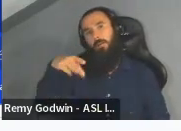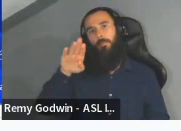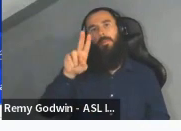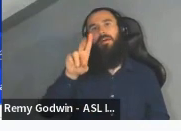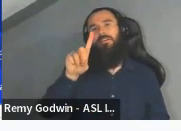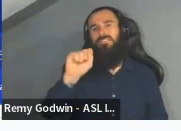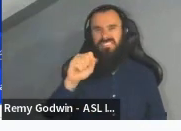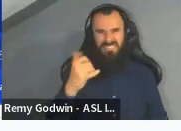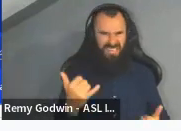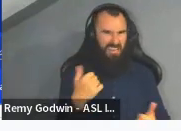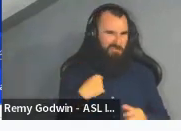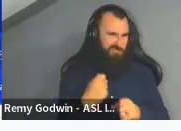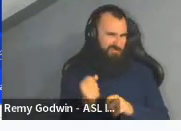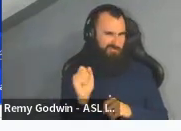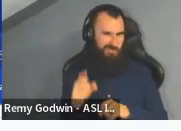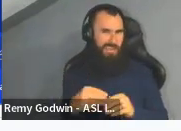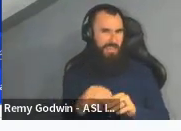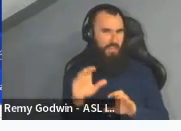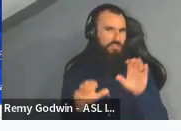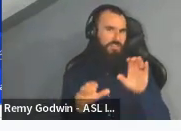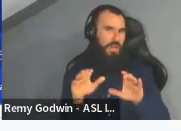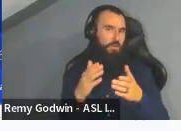those resources in the chat.